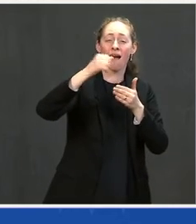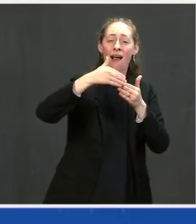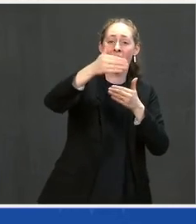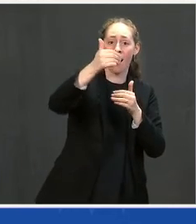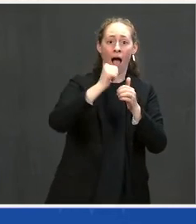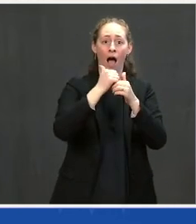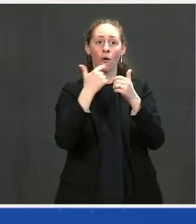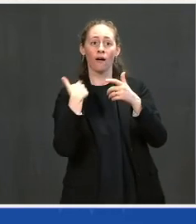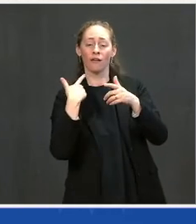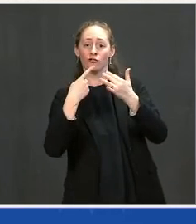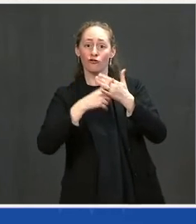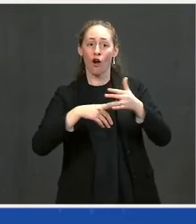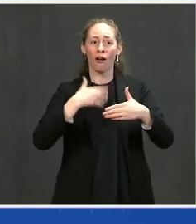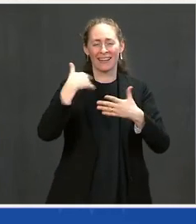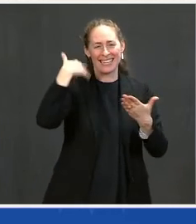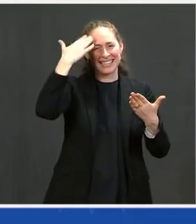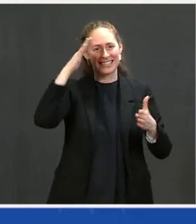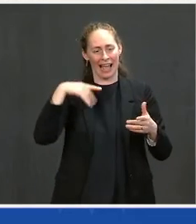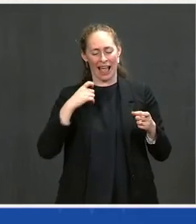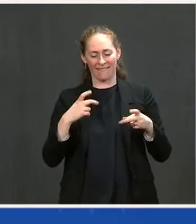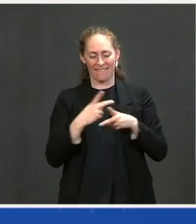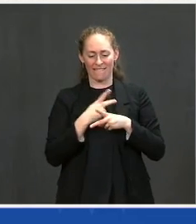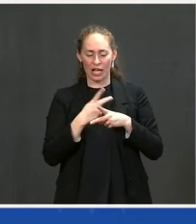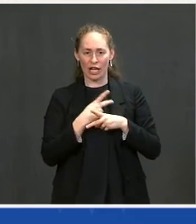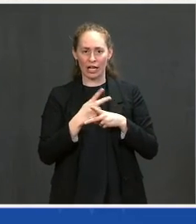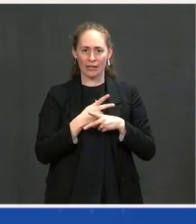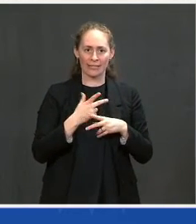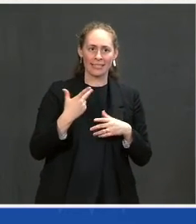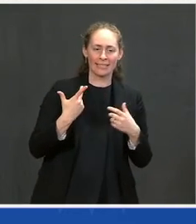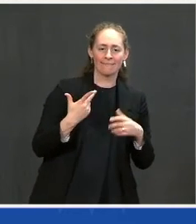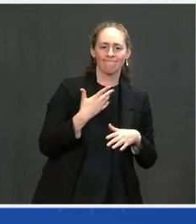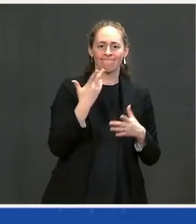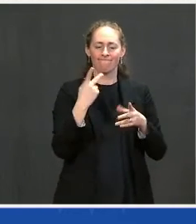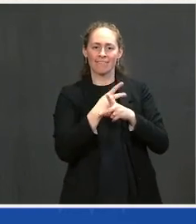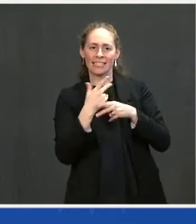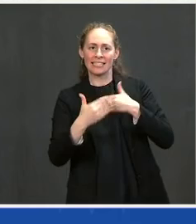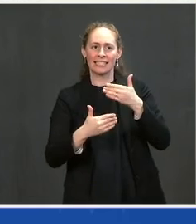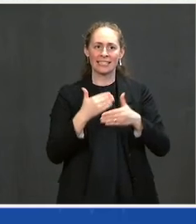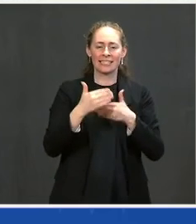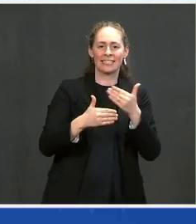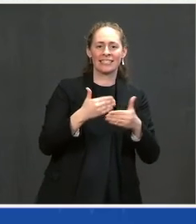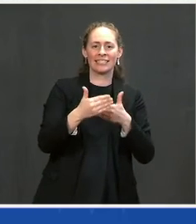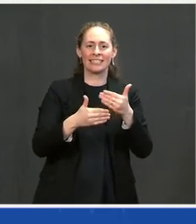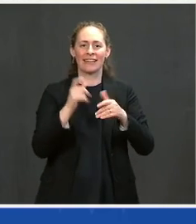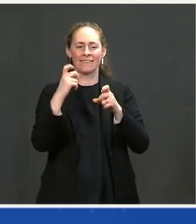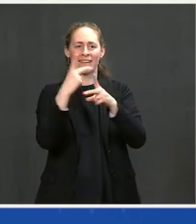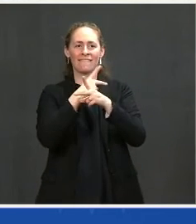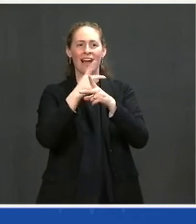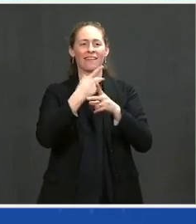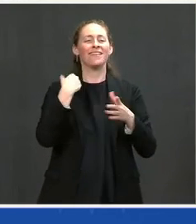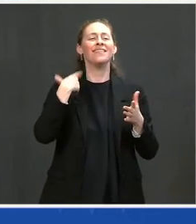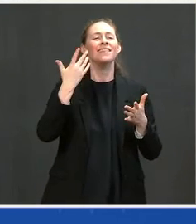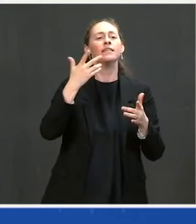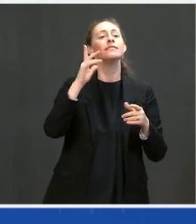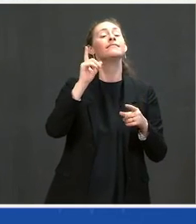have it's not like somebody sitting on a hand-hewn table in Guatemala,